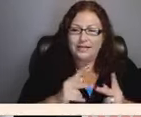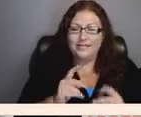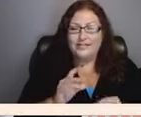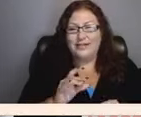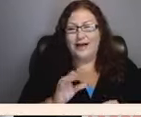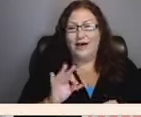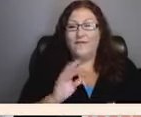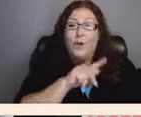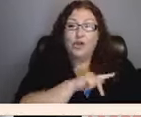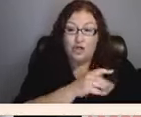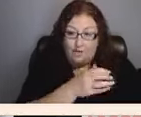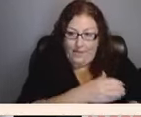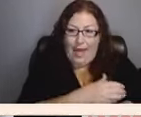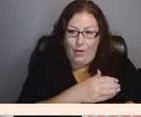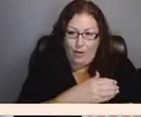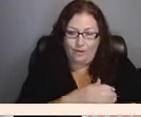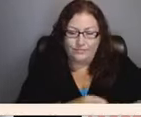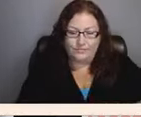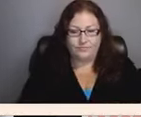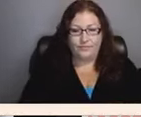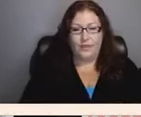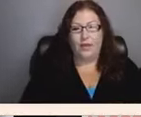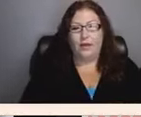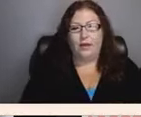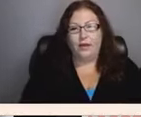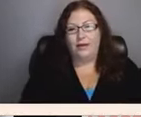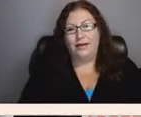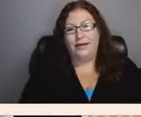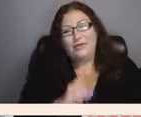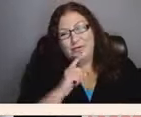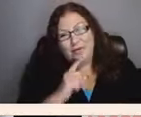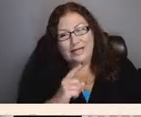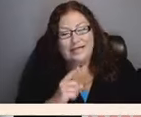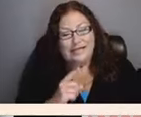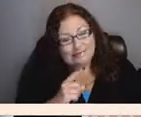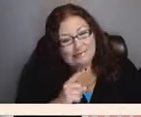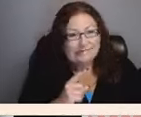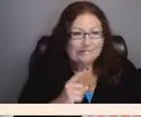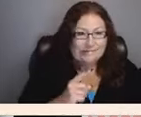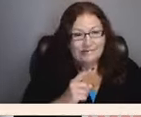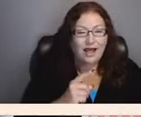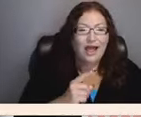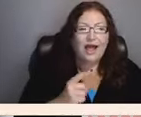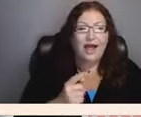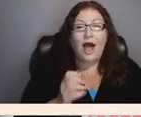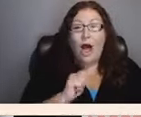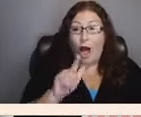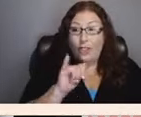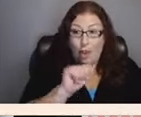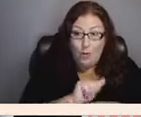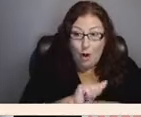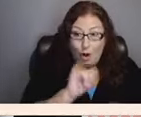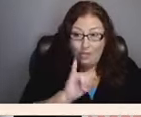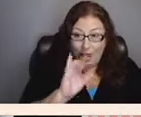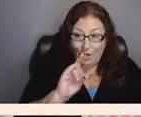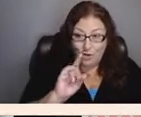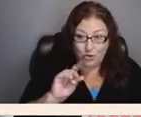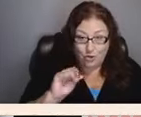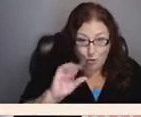power. And it's a catch-22 because all that work that Dorothy did to get